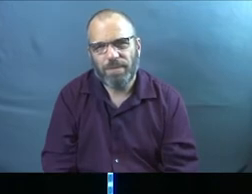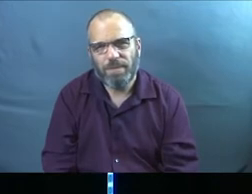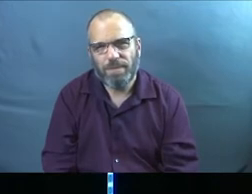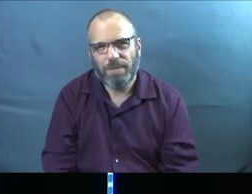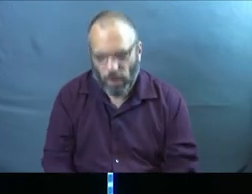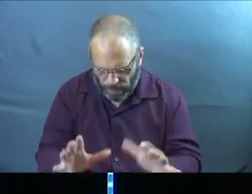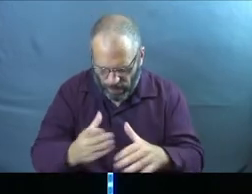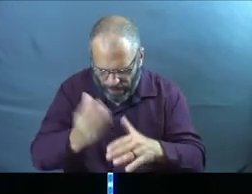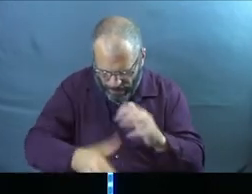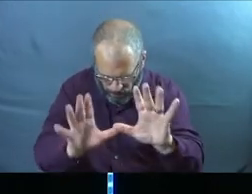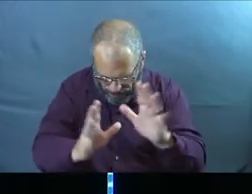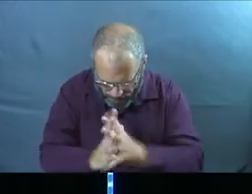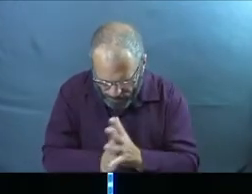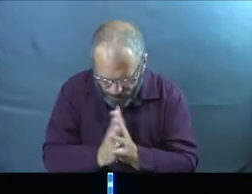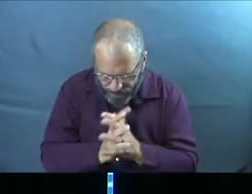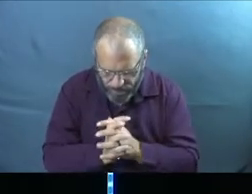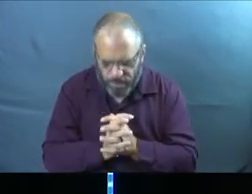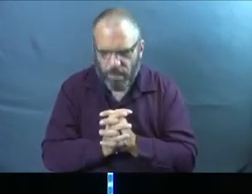Okay, wrapping up.